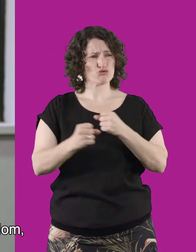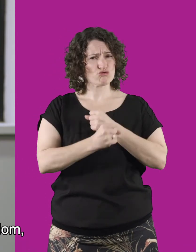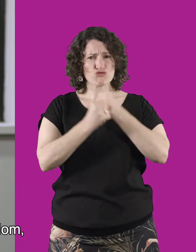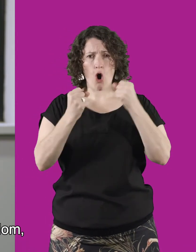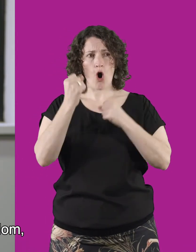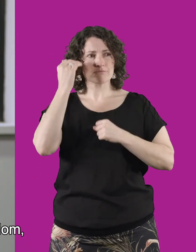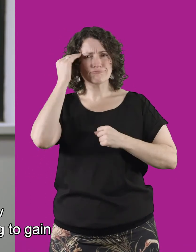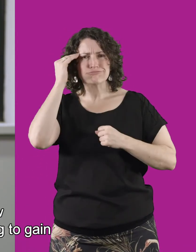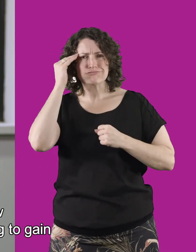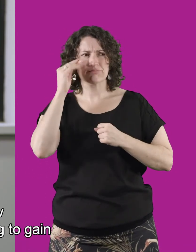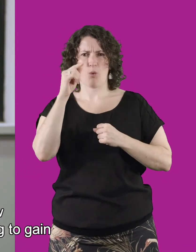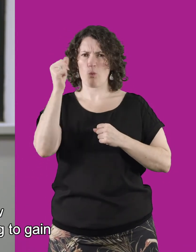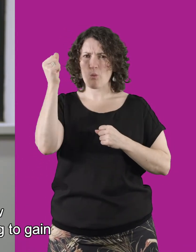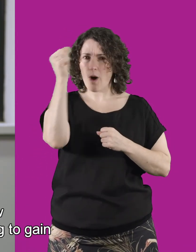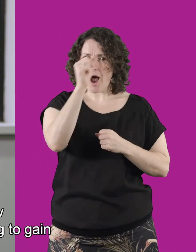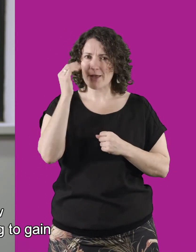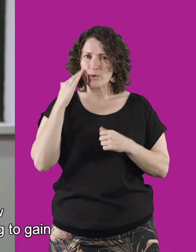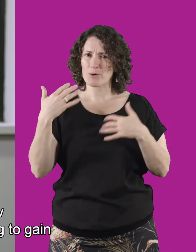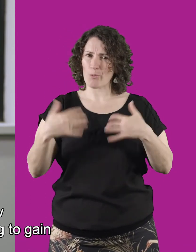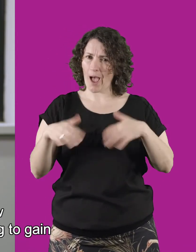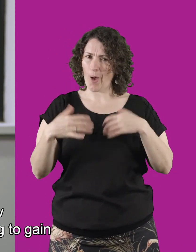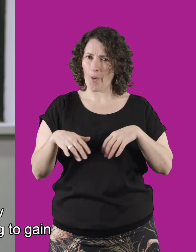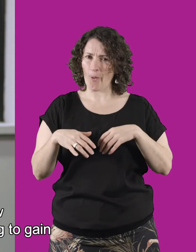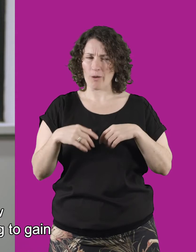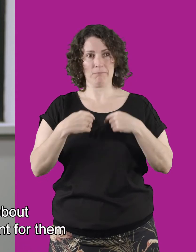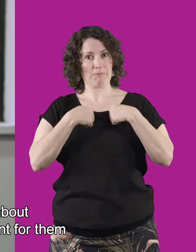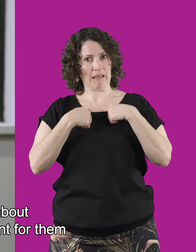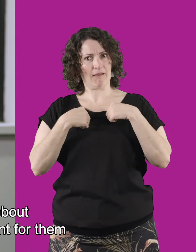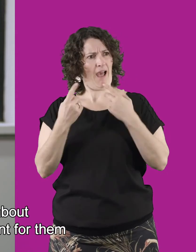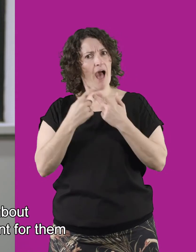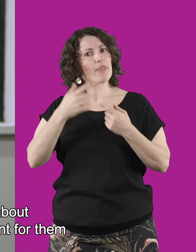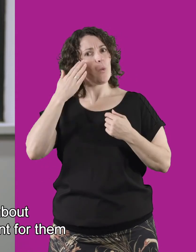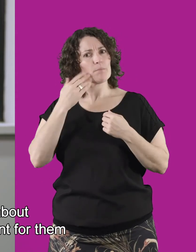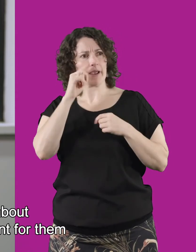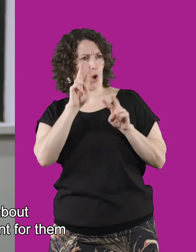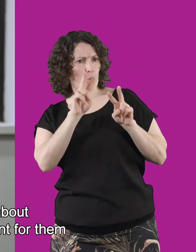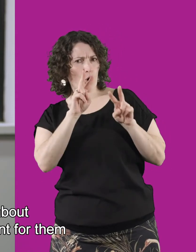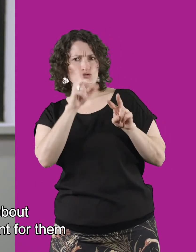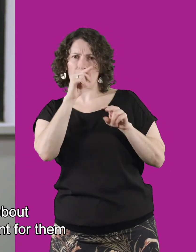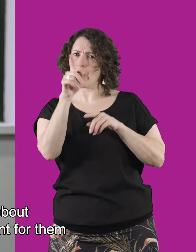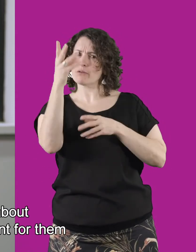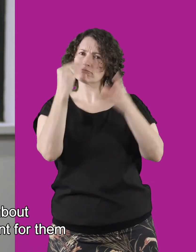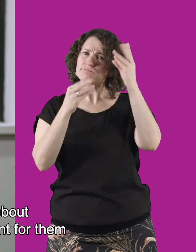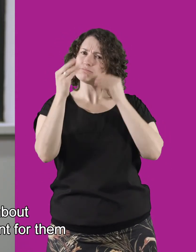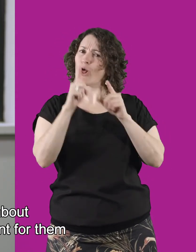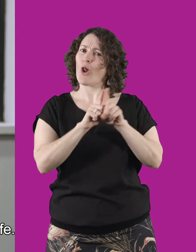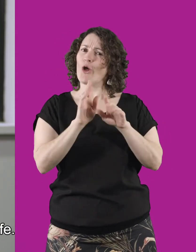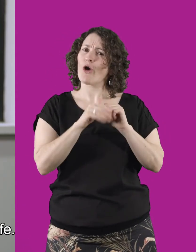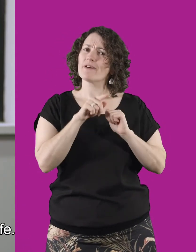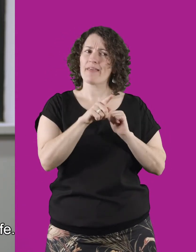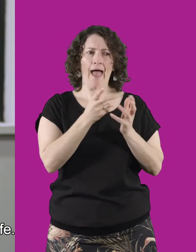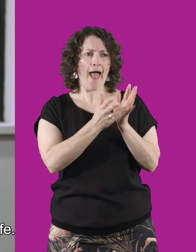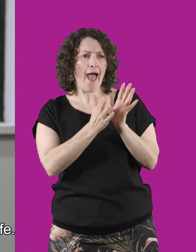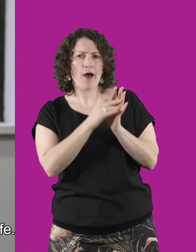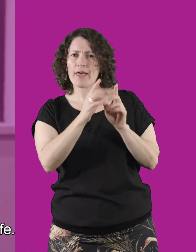their wisdom. And I know that we're all going to gain from hearing about what's been important for them